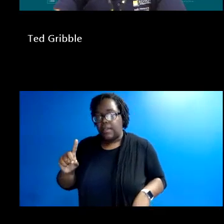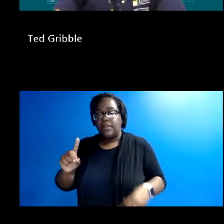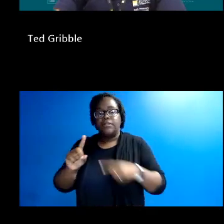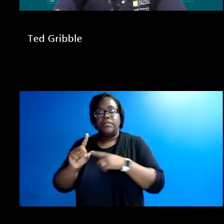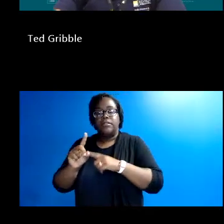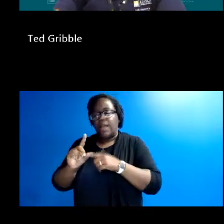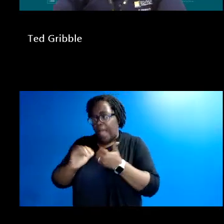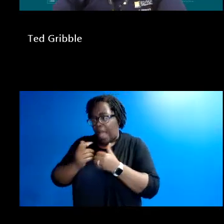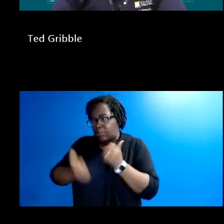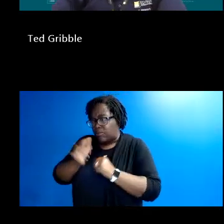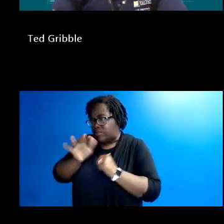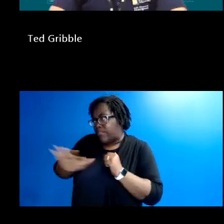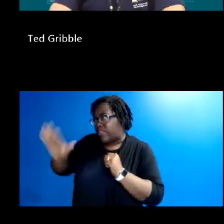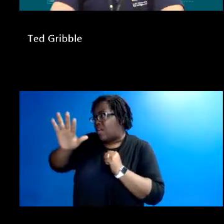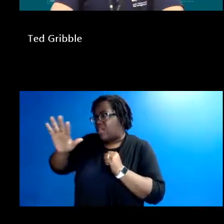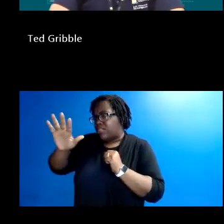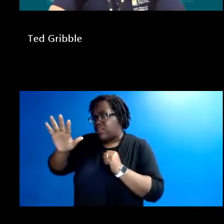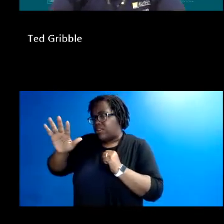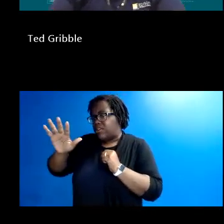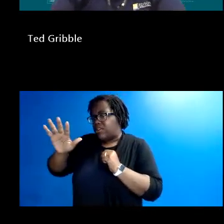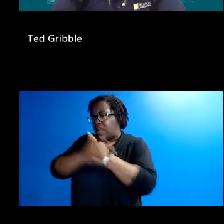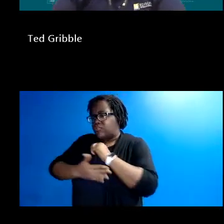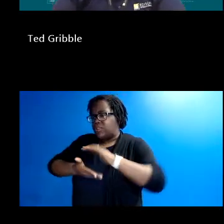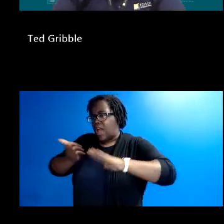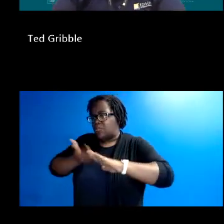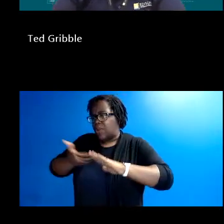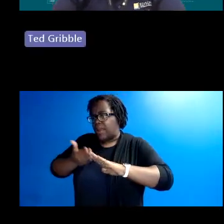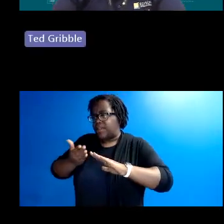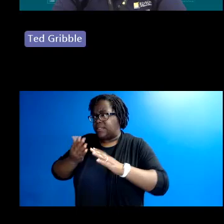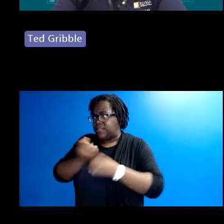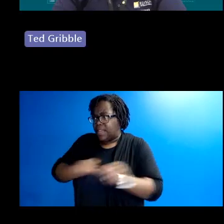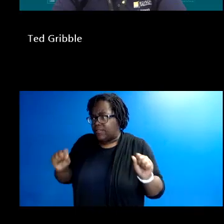rest of the country operate power safely without PSPS?